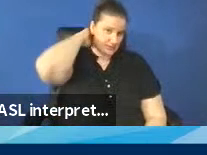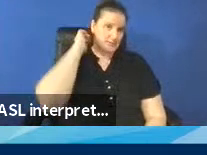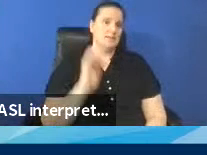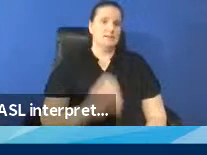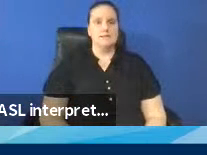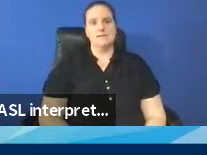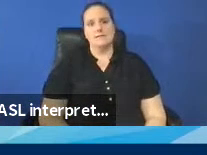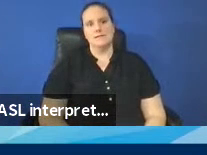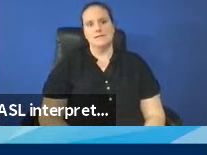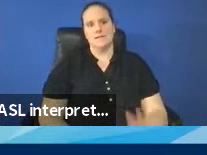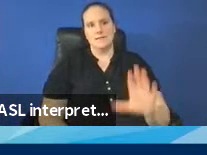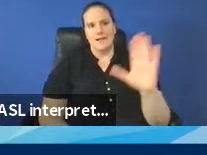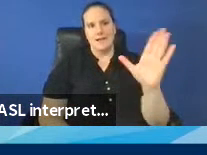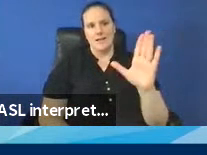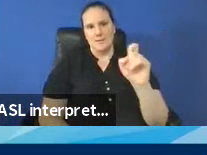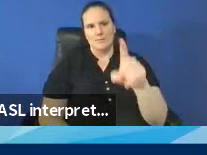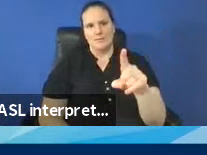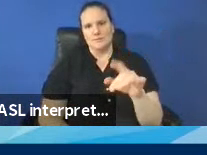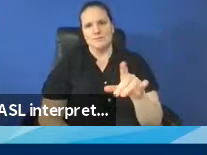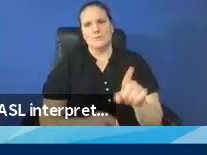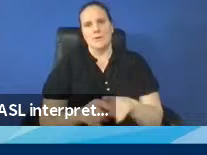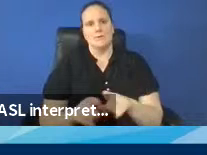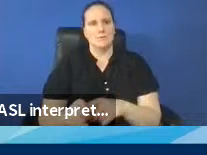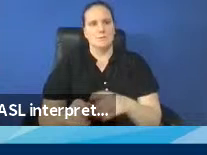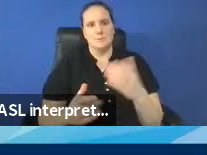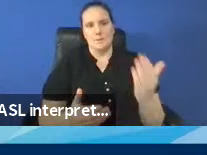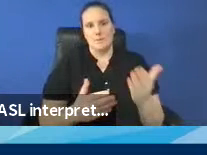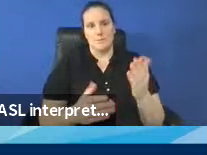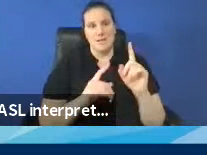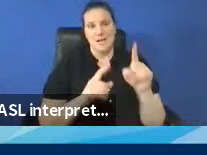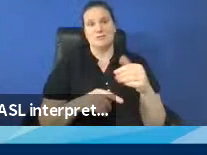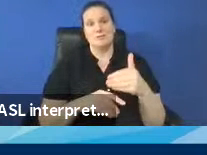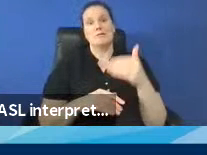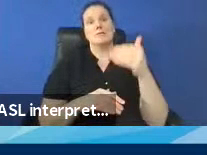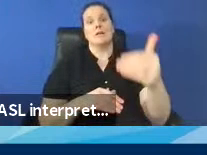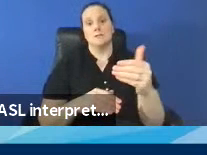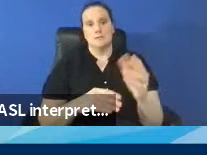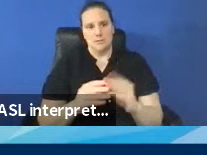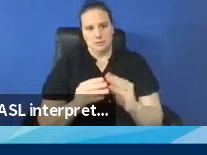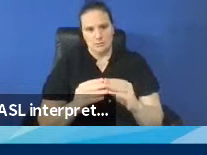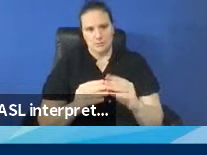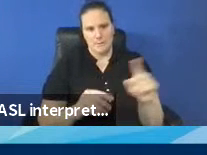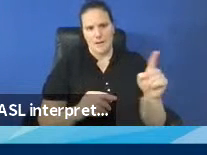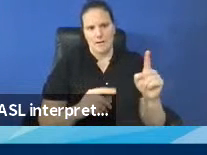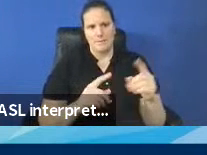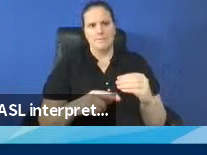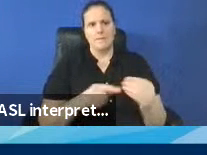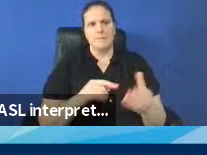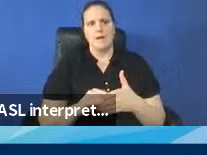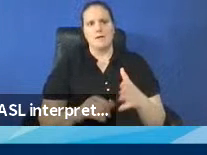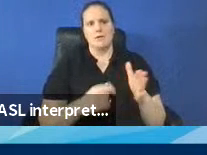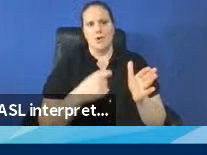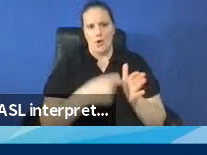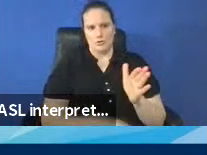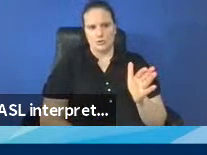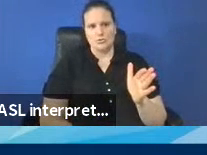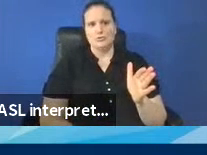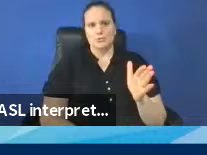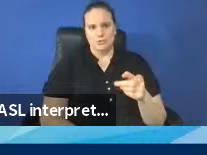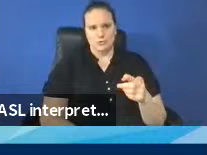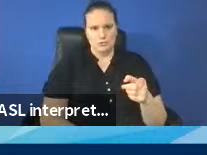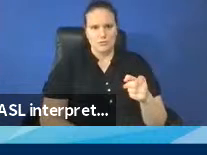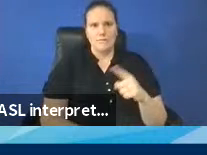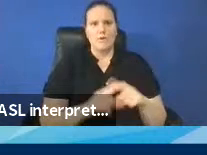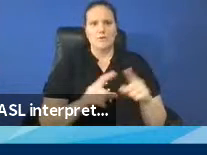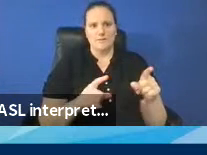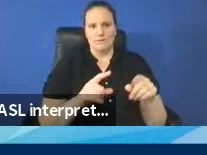Hi, so my question also, I guess it may be answered in a later session, but it was about the cost of the